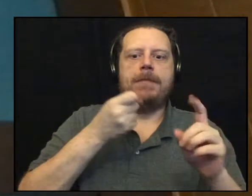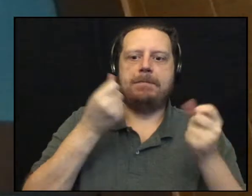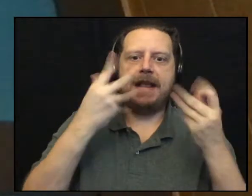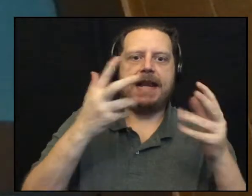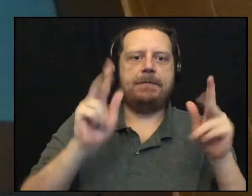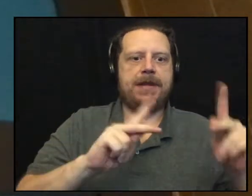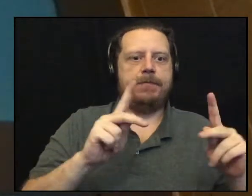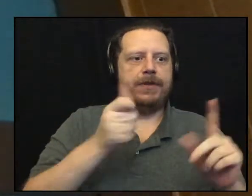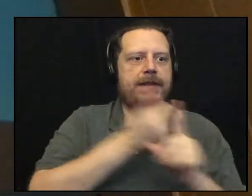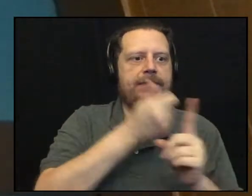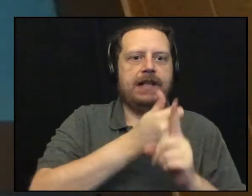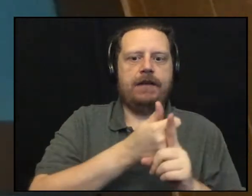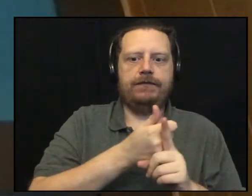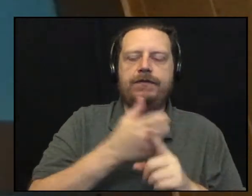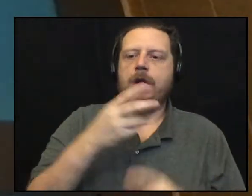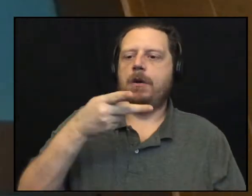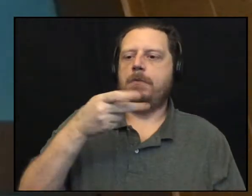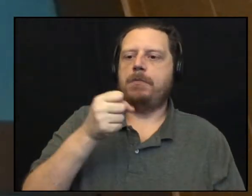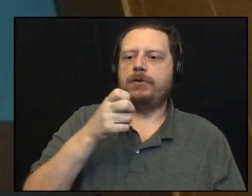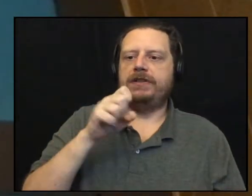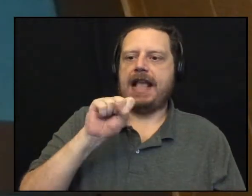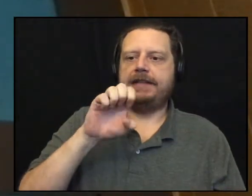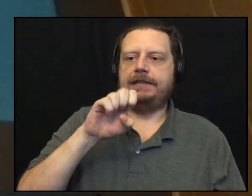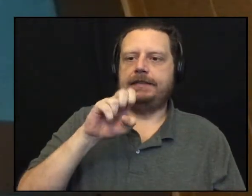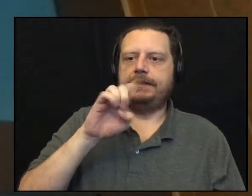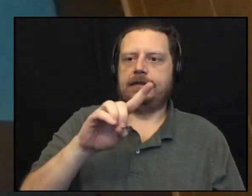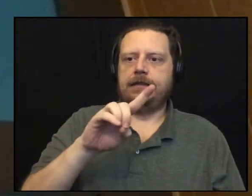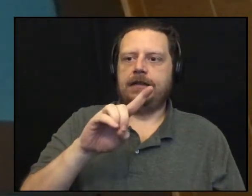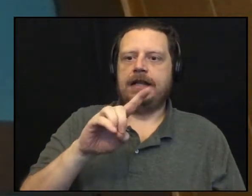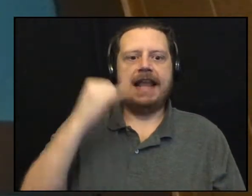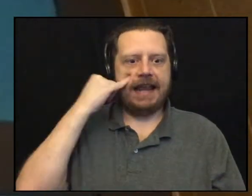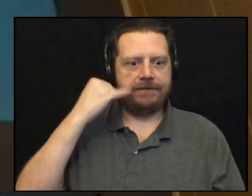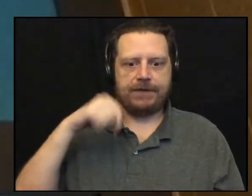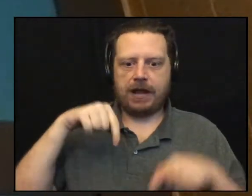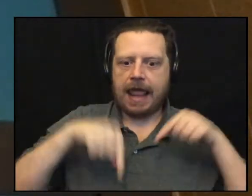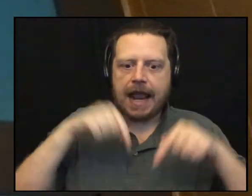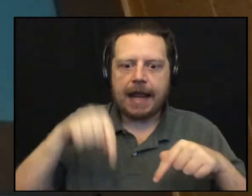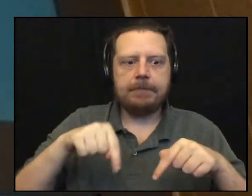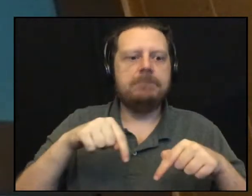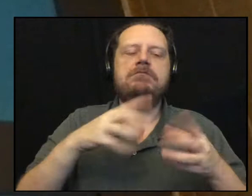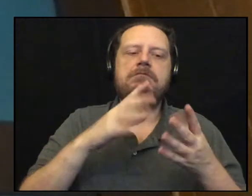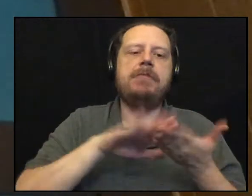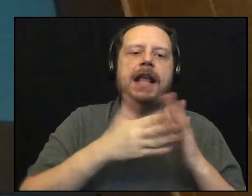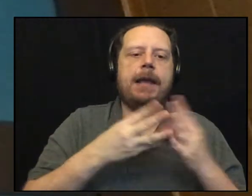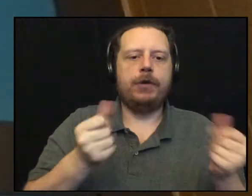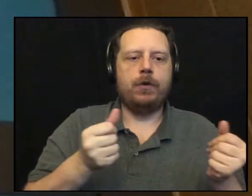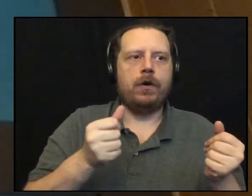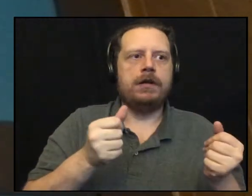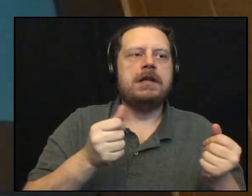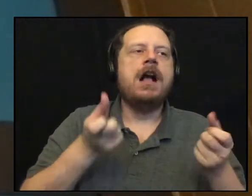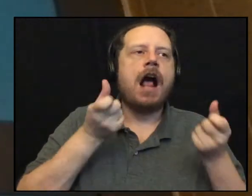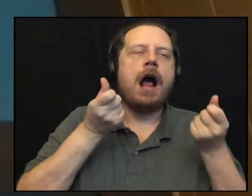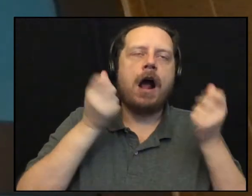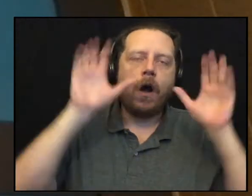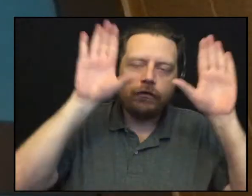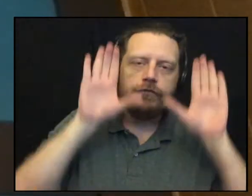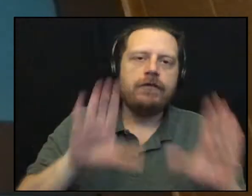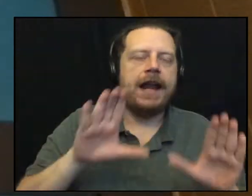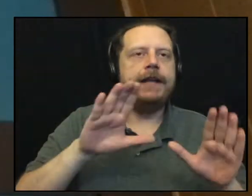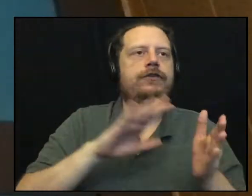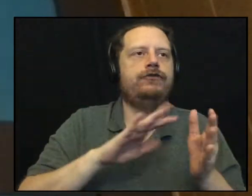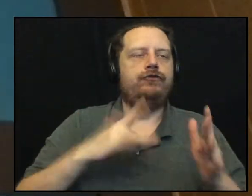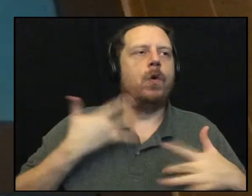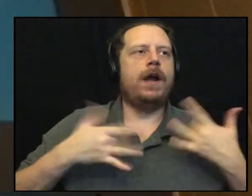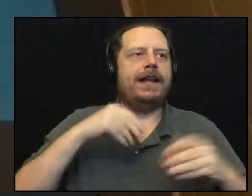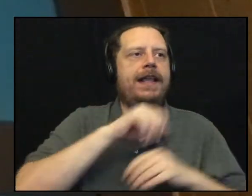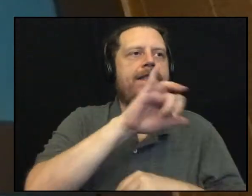were paralyzed or lame were cured. So there was great joy in that city. Now when the apostles at Jerusalem